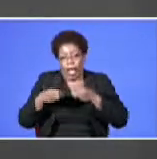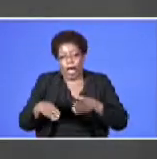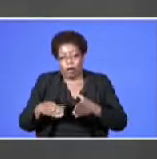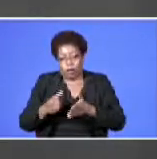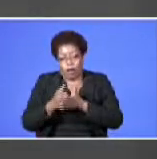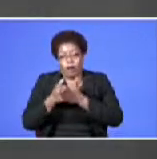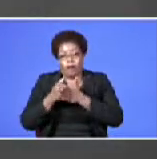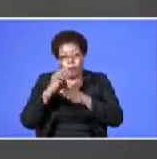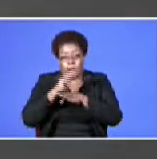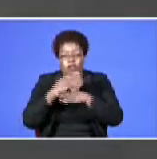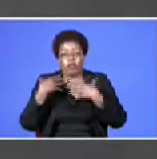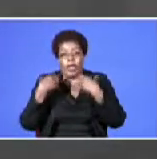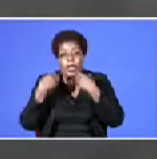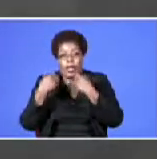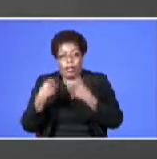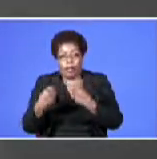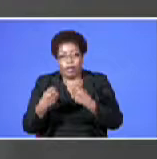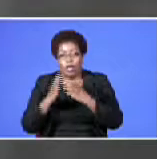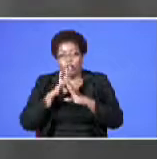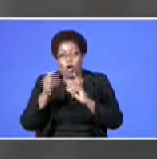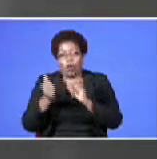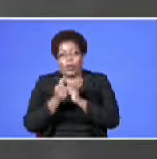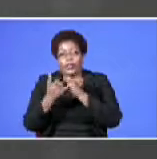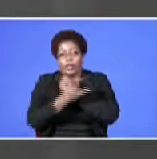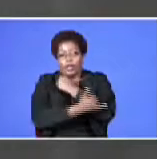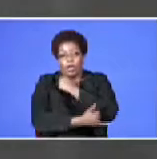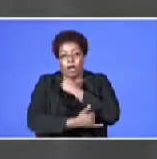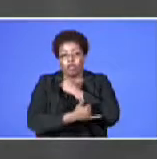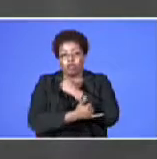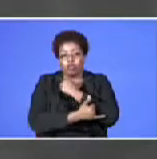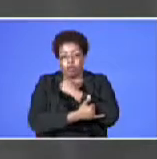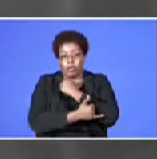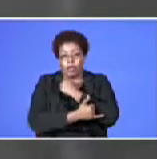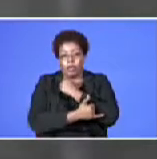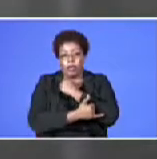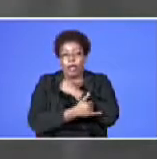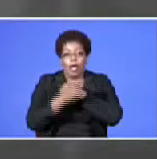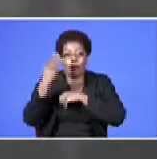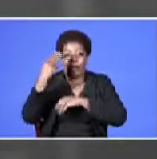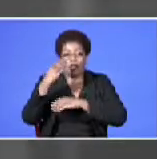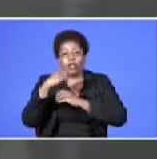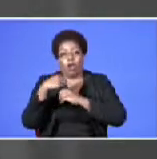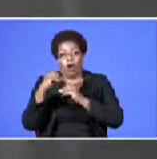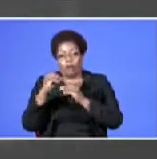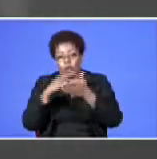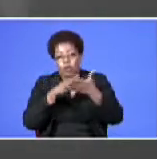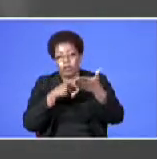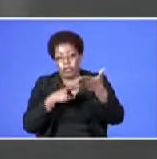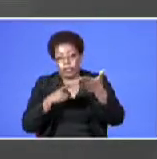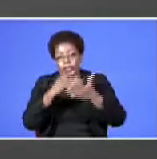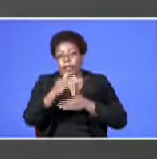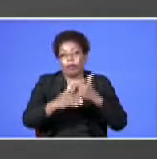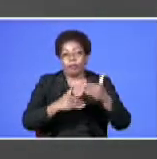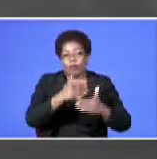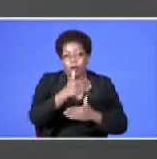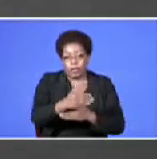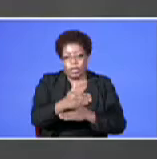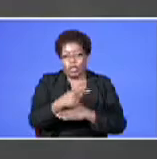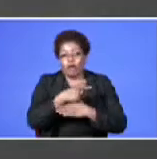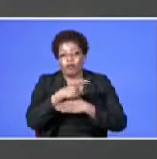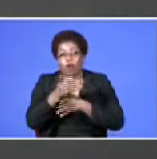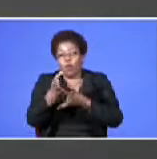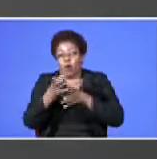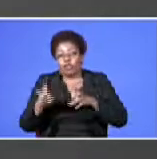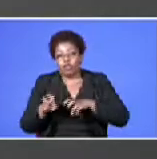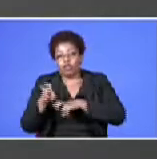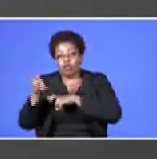Health. Cleopatra Murphy spoke today with the country's Deputy Chief Medical Officer, who detailed the process those hoping to travel